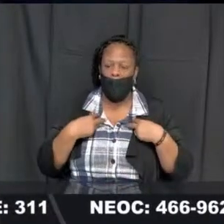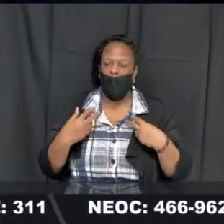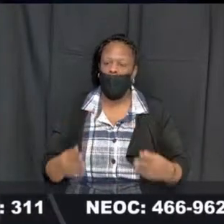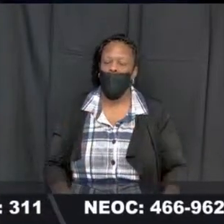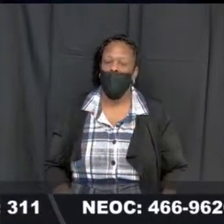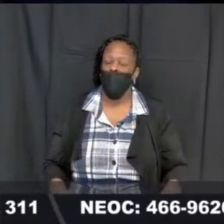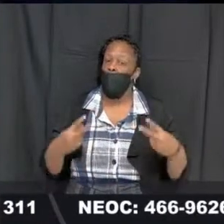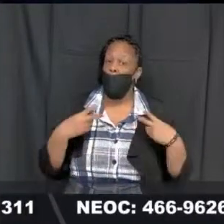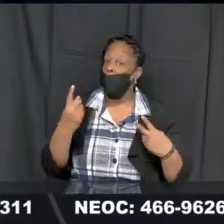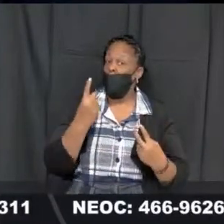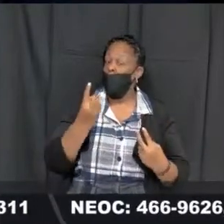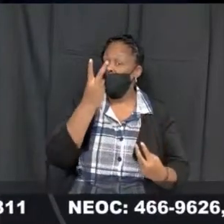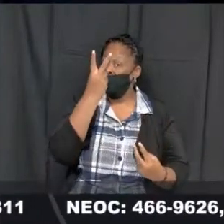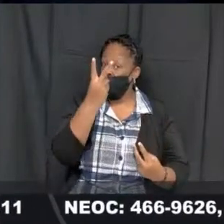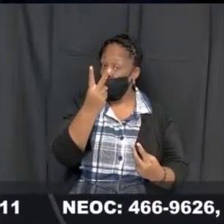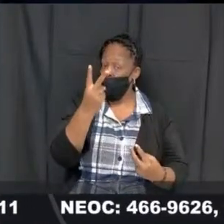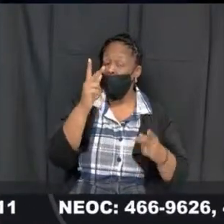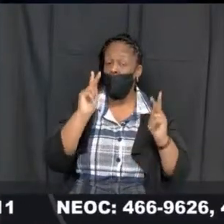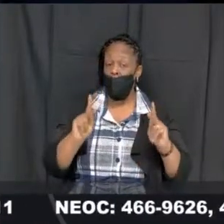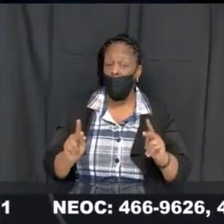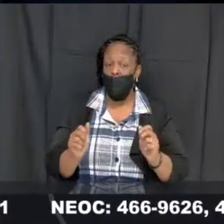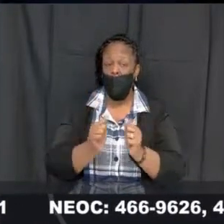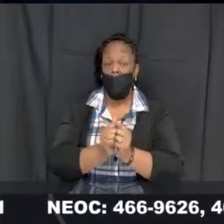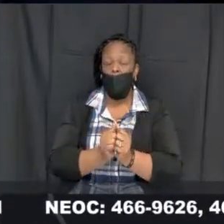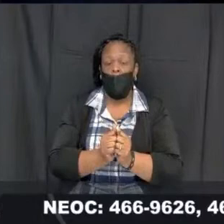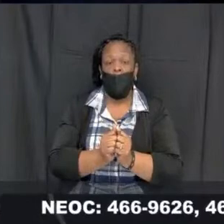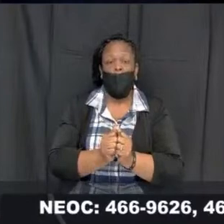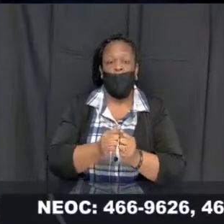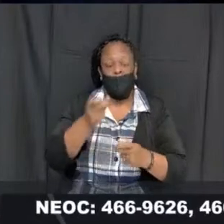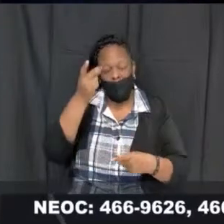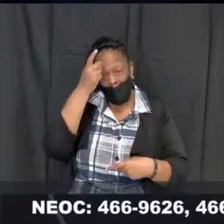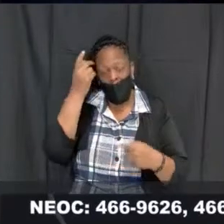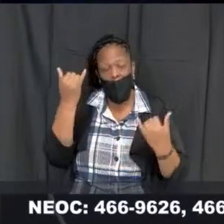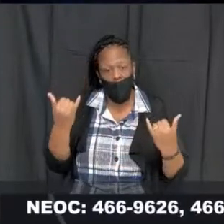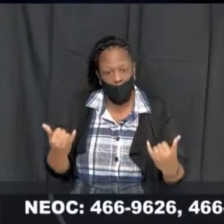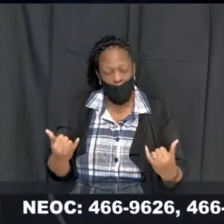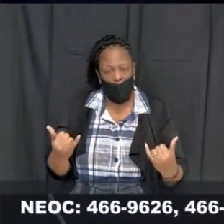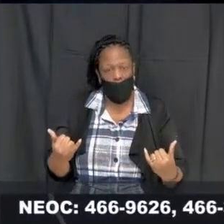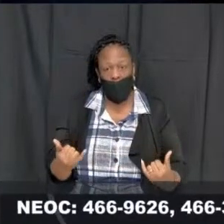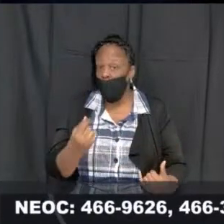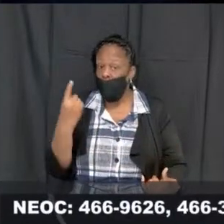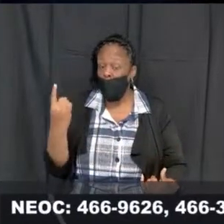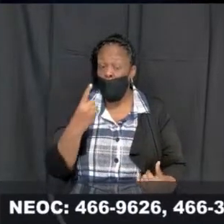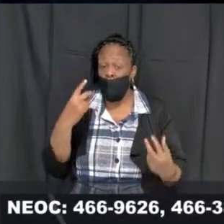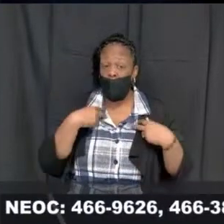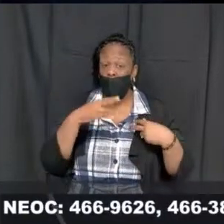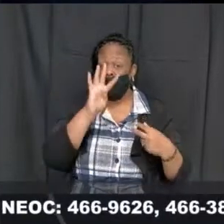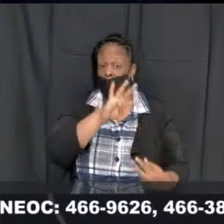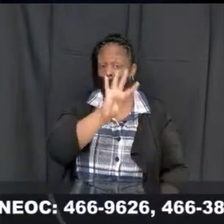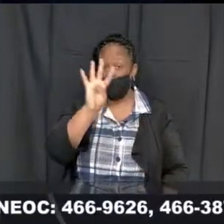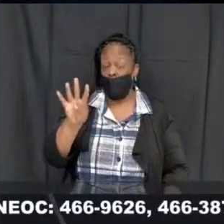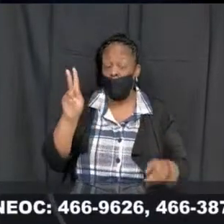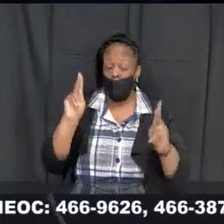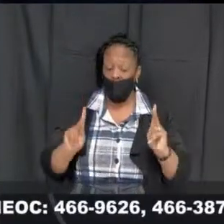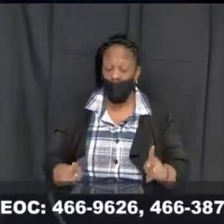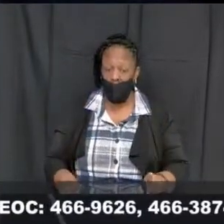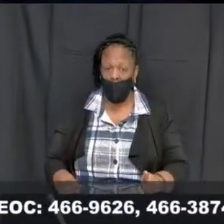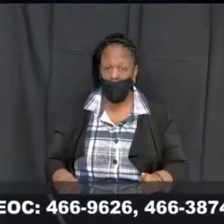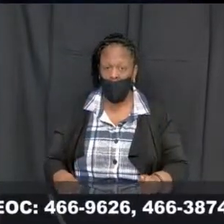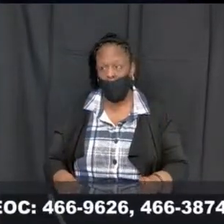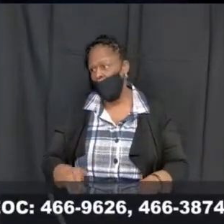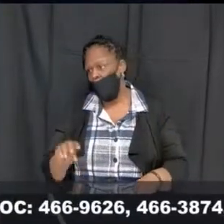plus visitors that have entered into our federation, we have only had 44 cases, with